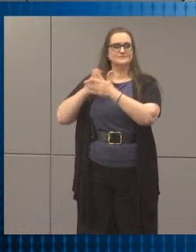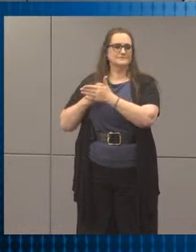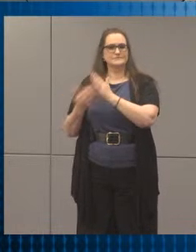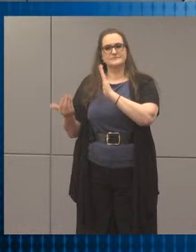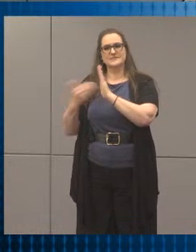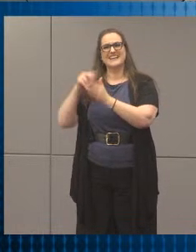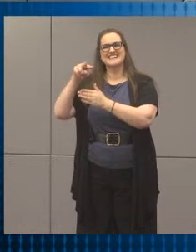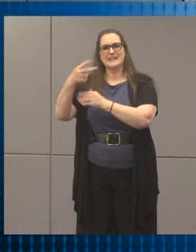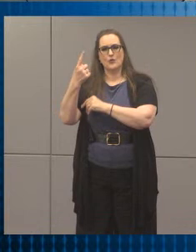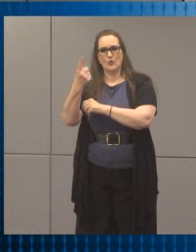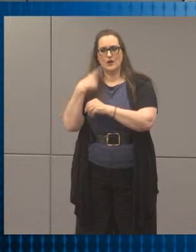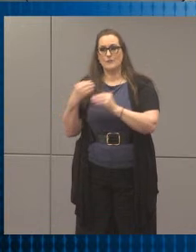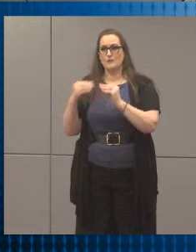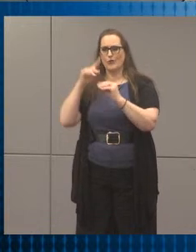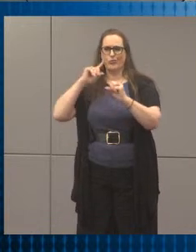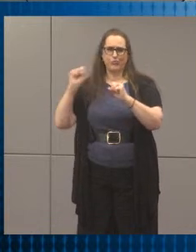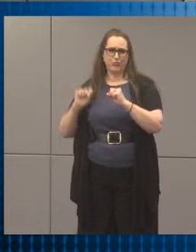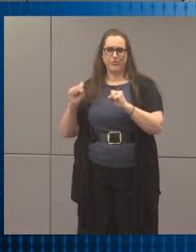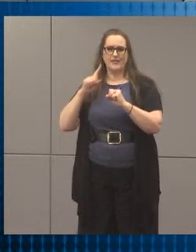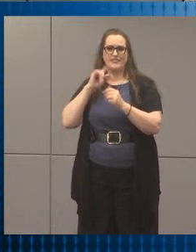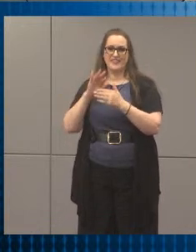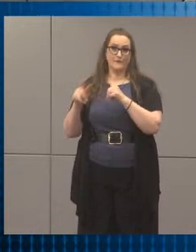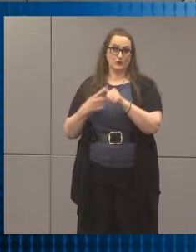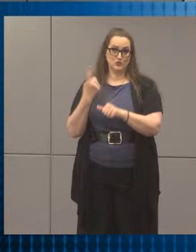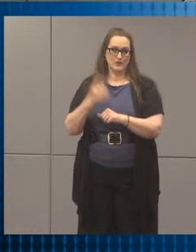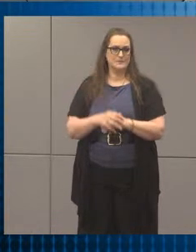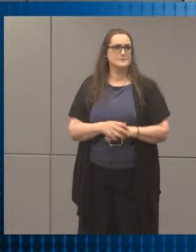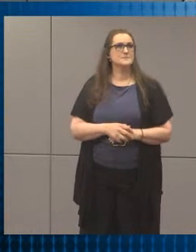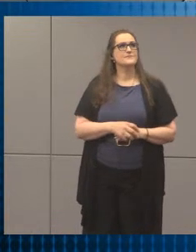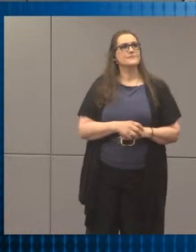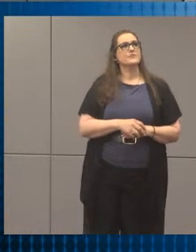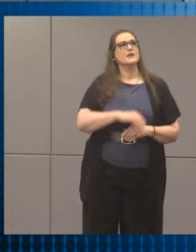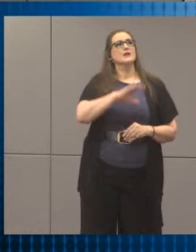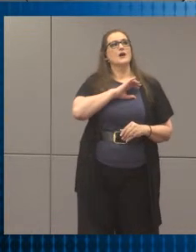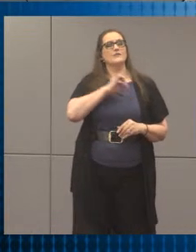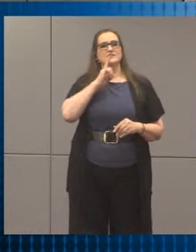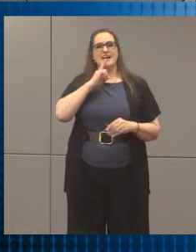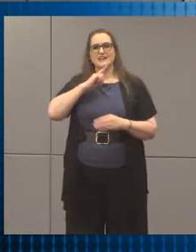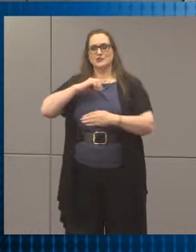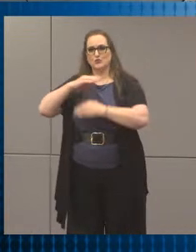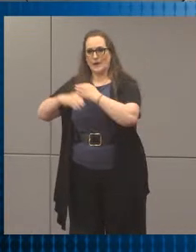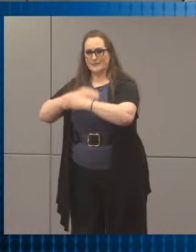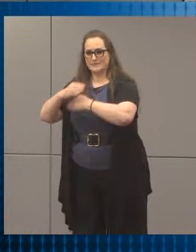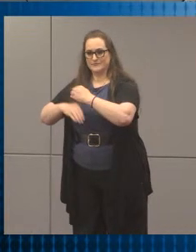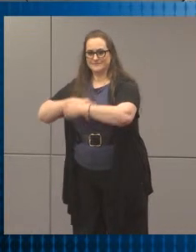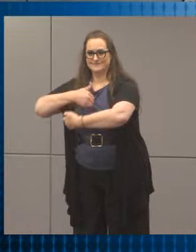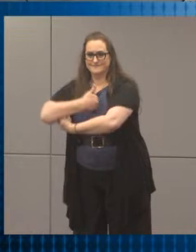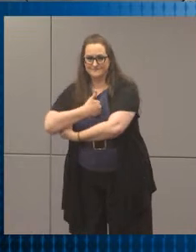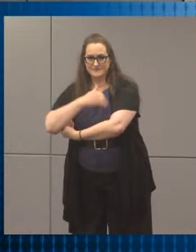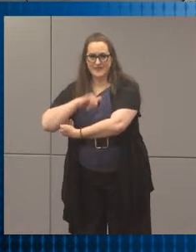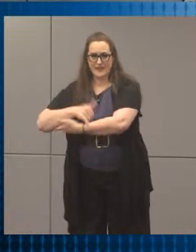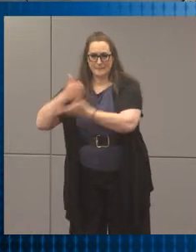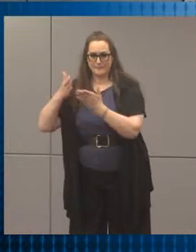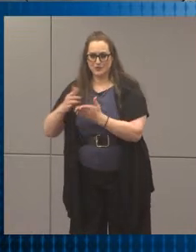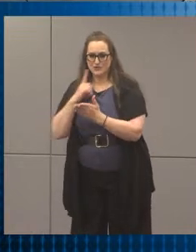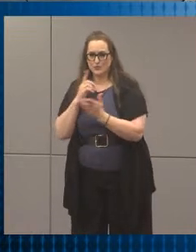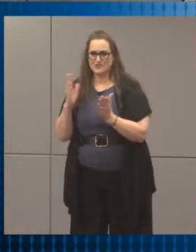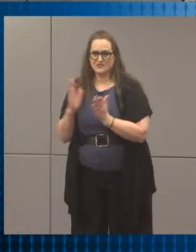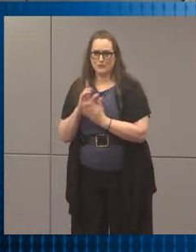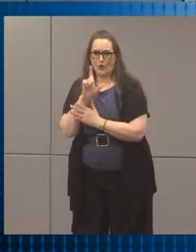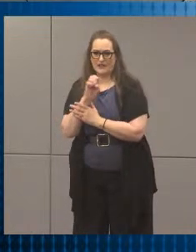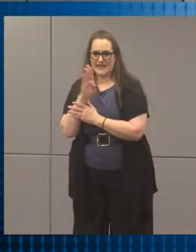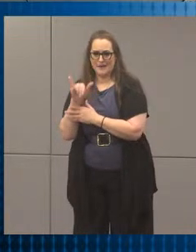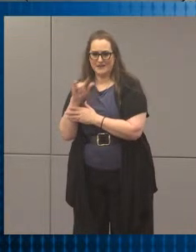is was more violent than the first one. The officer actually wrapped herself around that individual, because there's a small lobby in